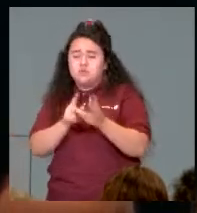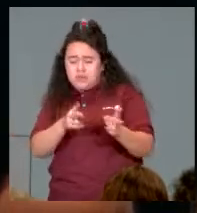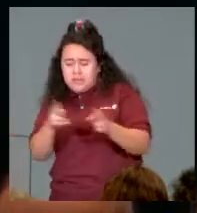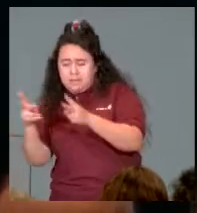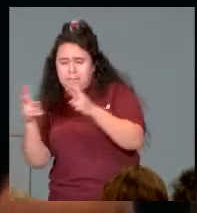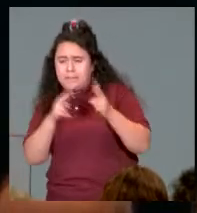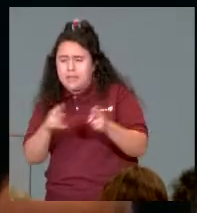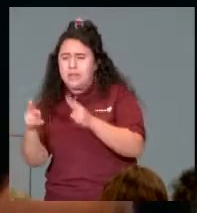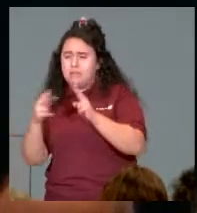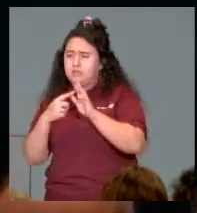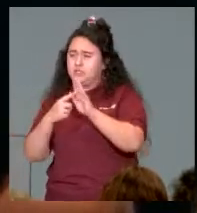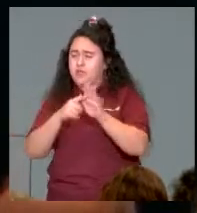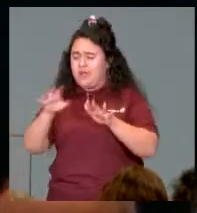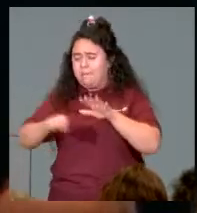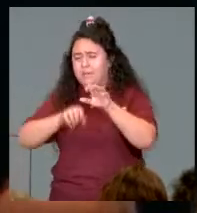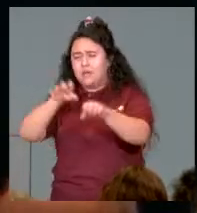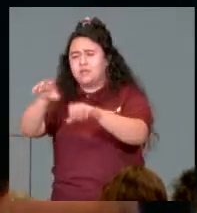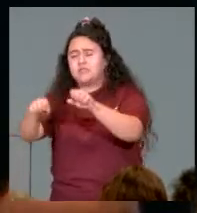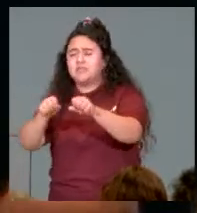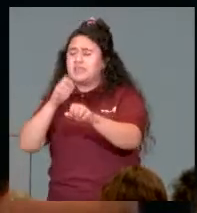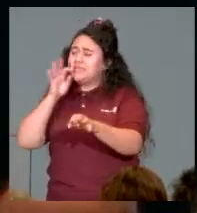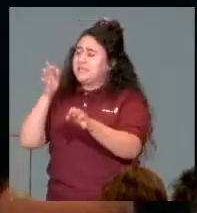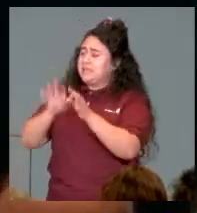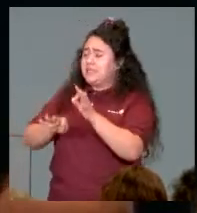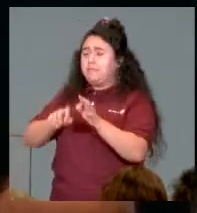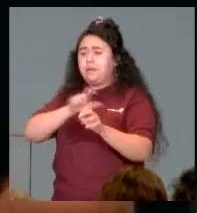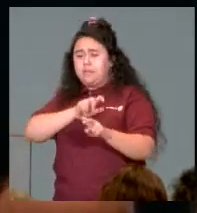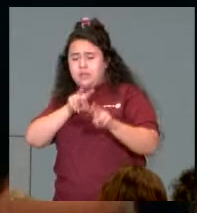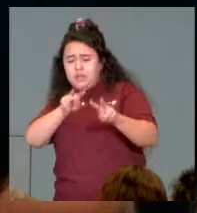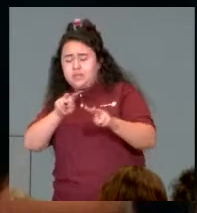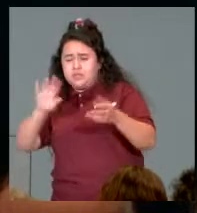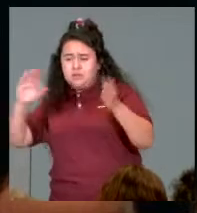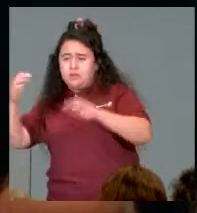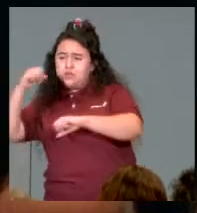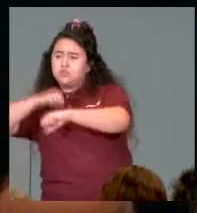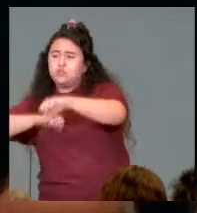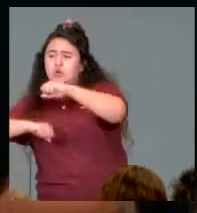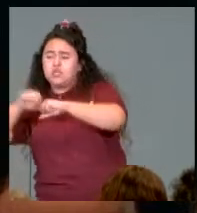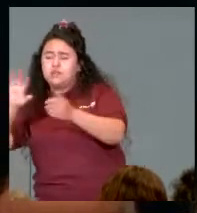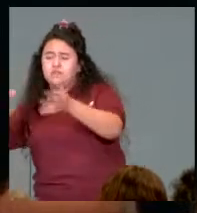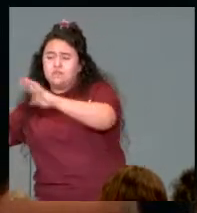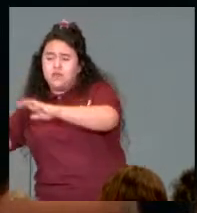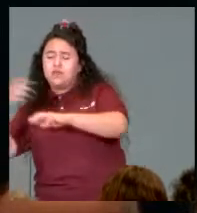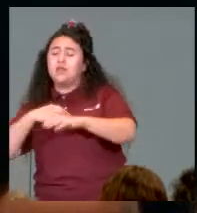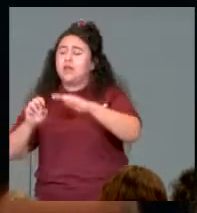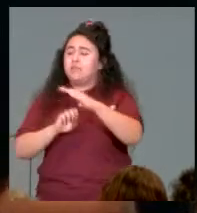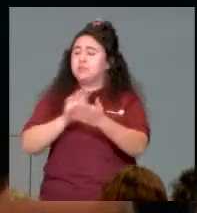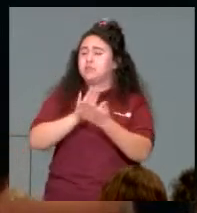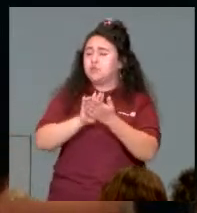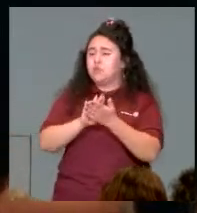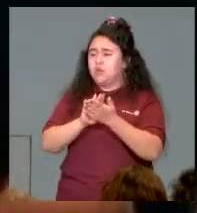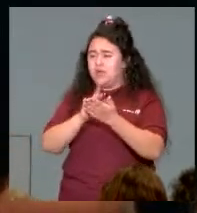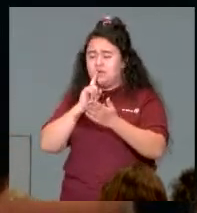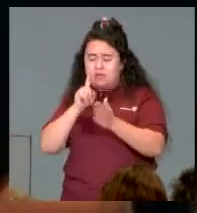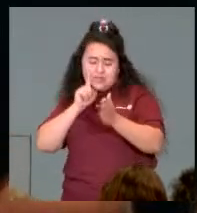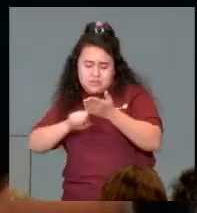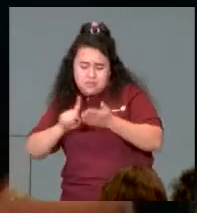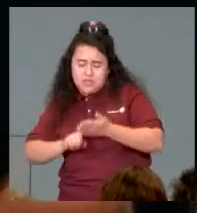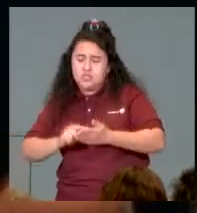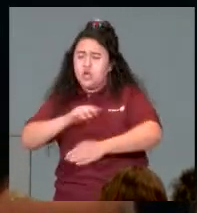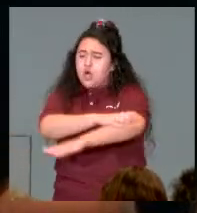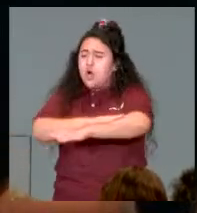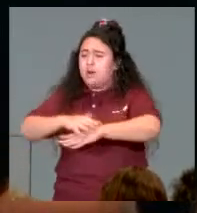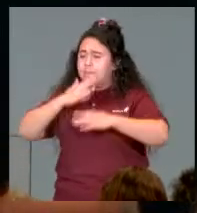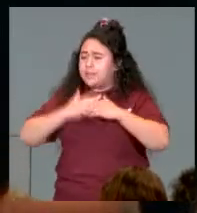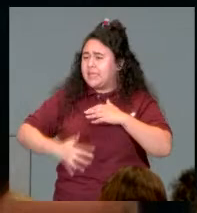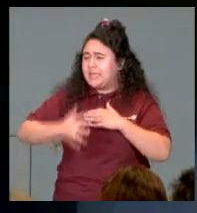changes imperialisms. Simple policing versus structural frenzies. Elementary school script versus even wider white spectrums. Artless bleeding in the challenge of